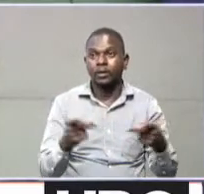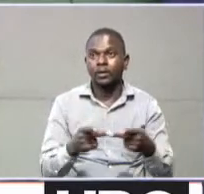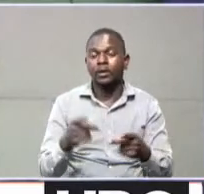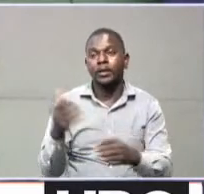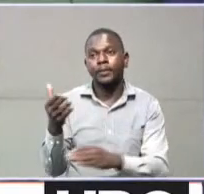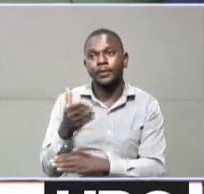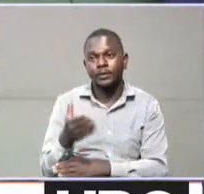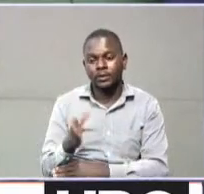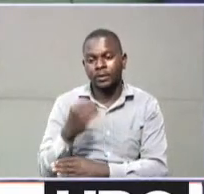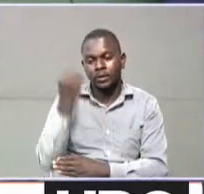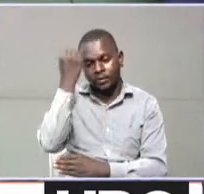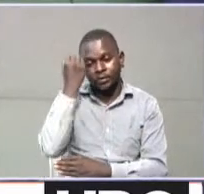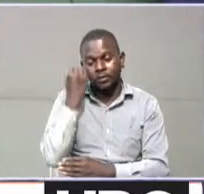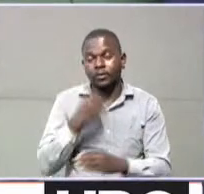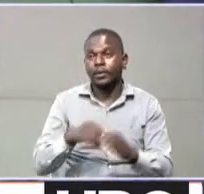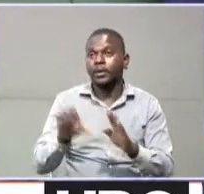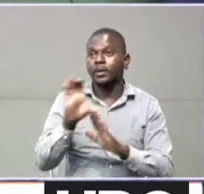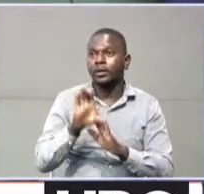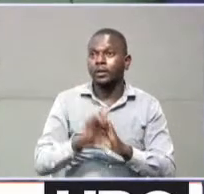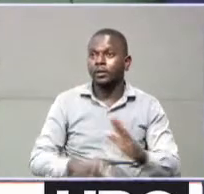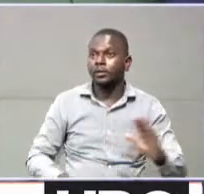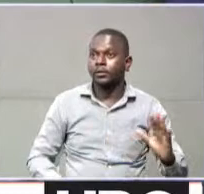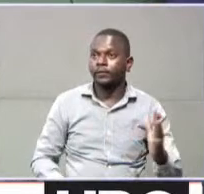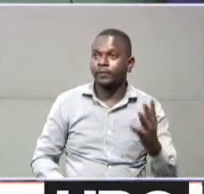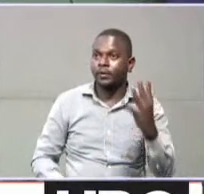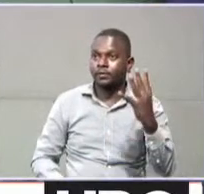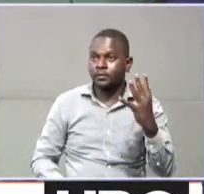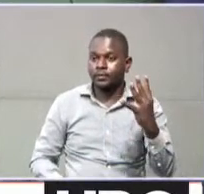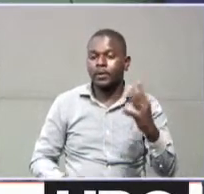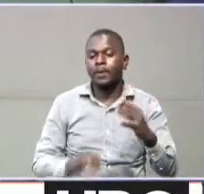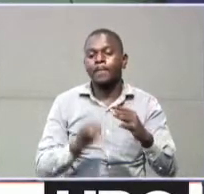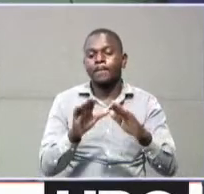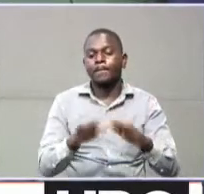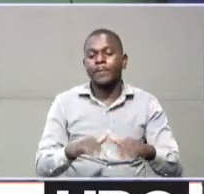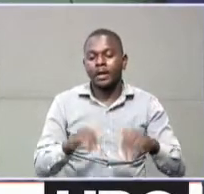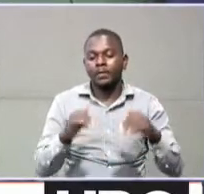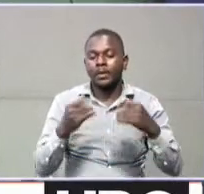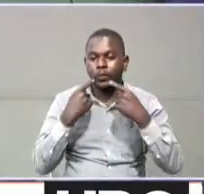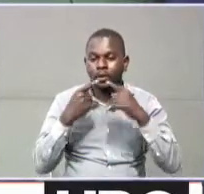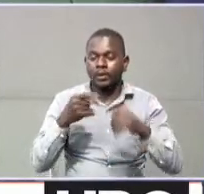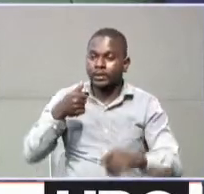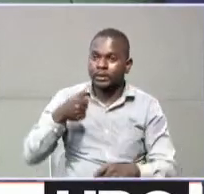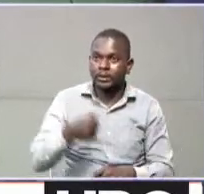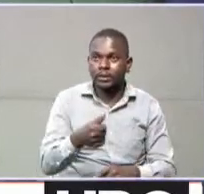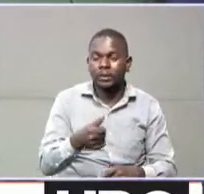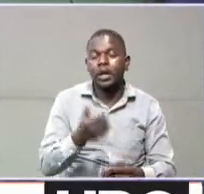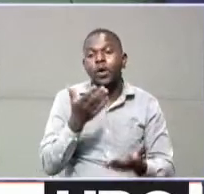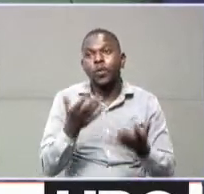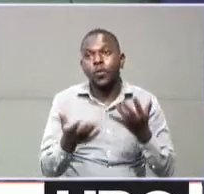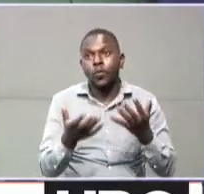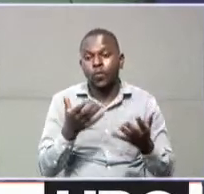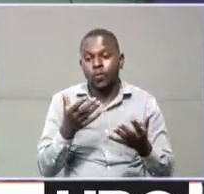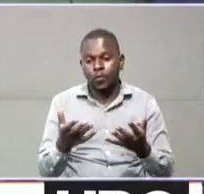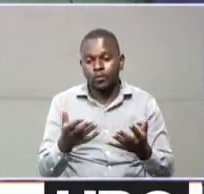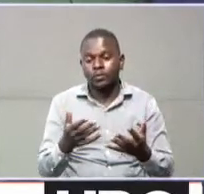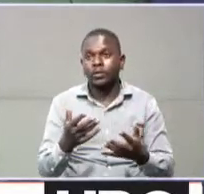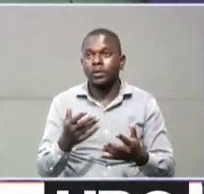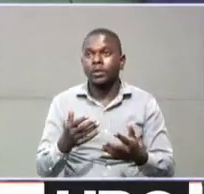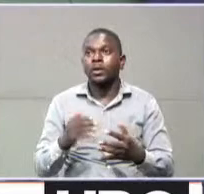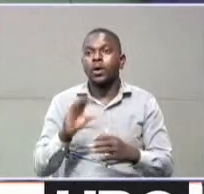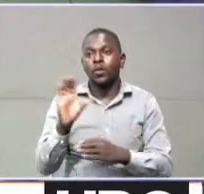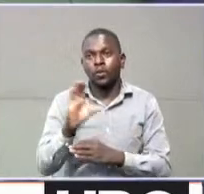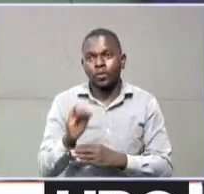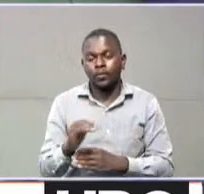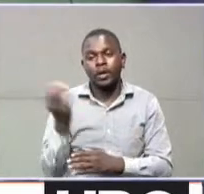minister number five that parliament pronounces itself on whether its commission